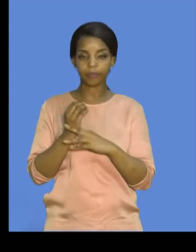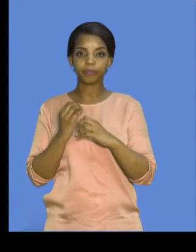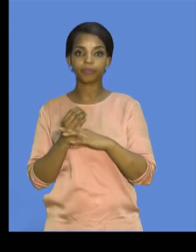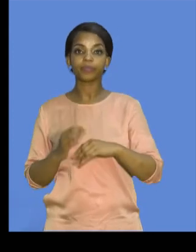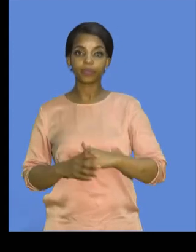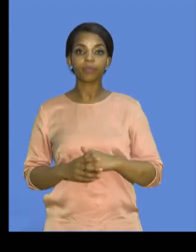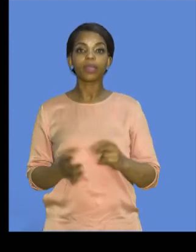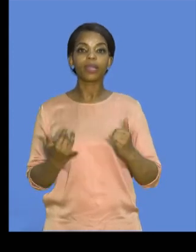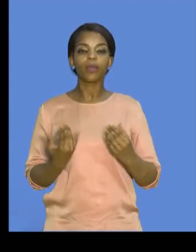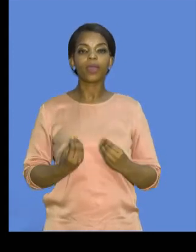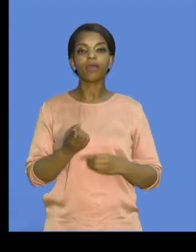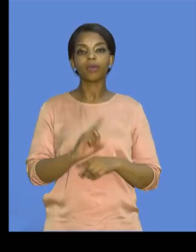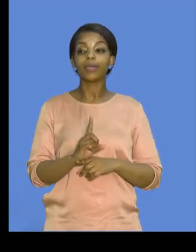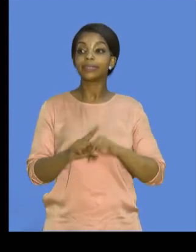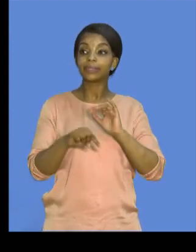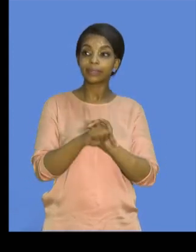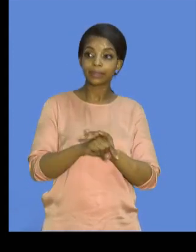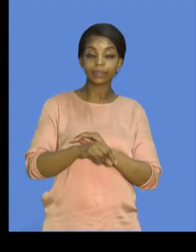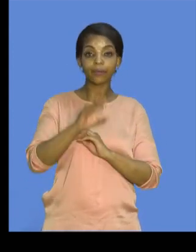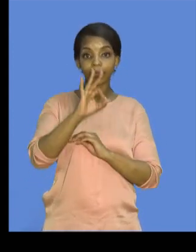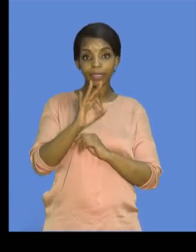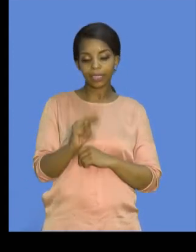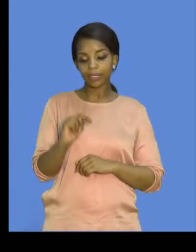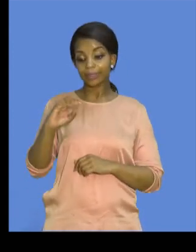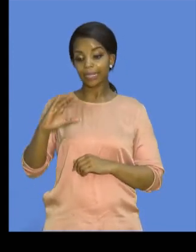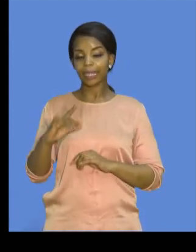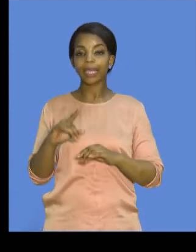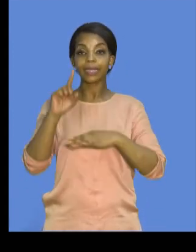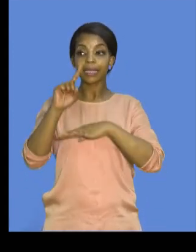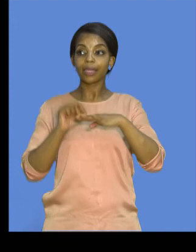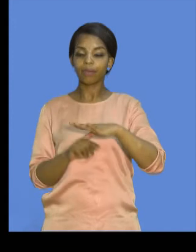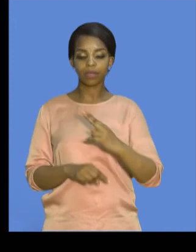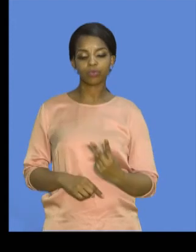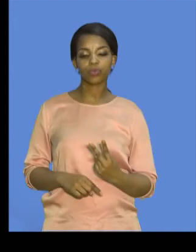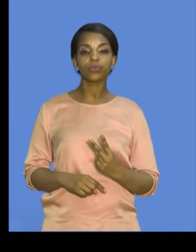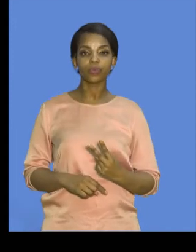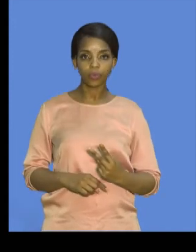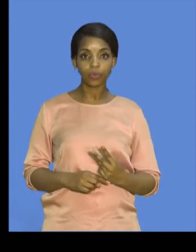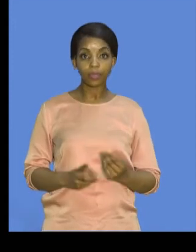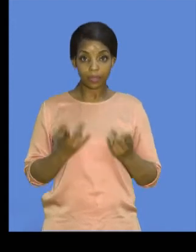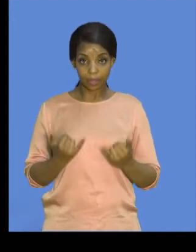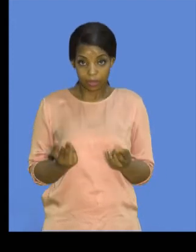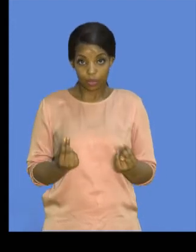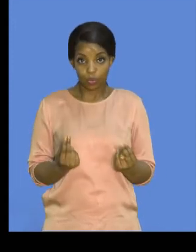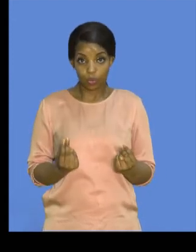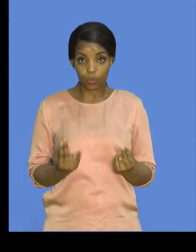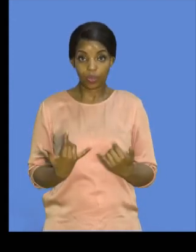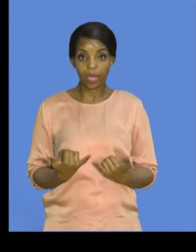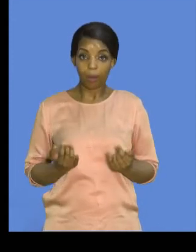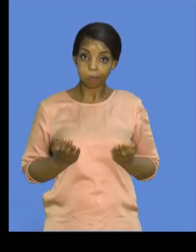nanocoulombs divided by 2. Then the new charge in each one of them, which is the same for both,